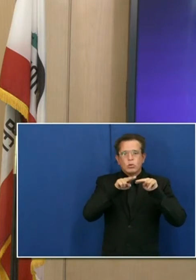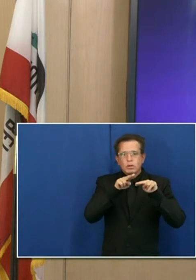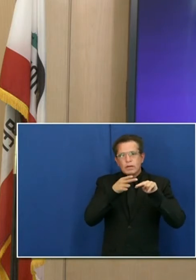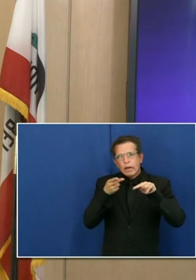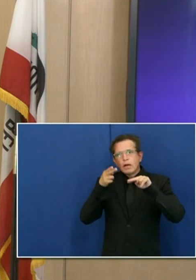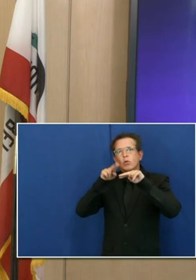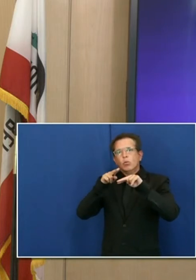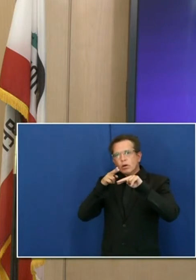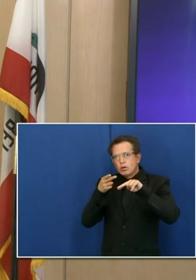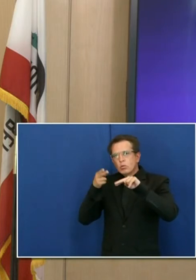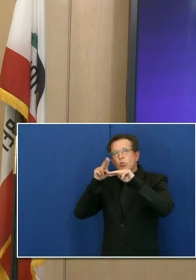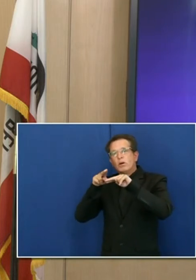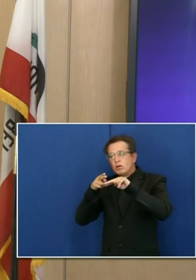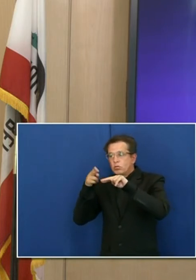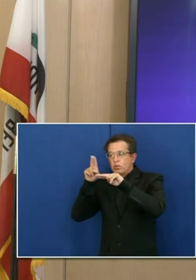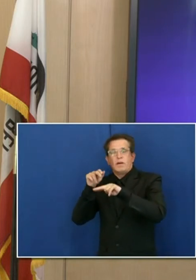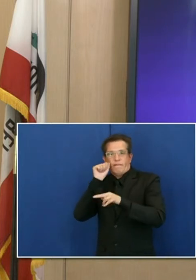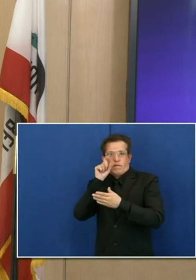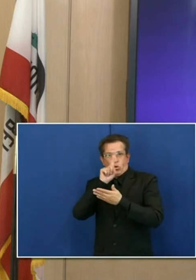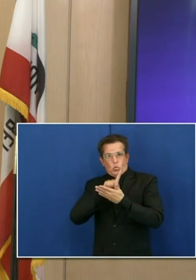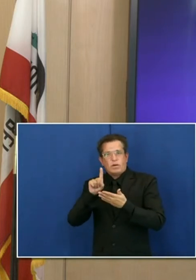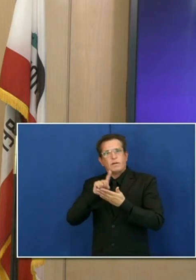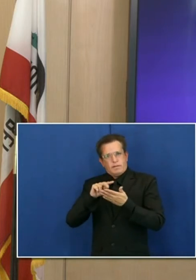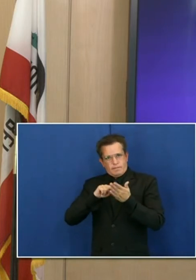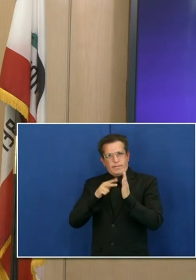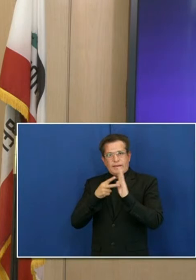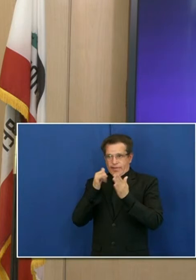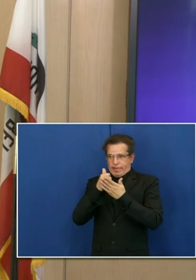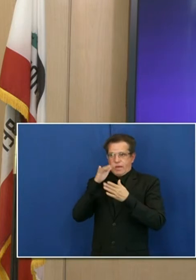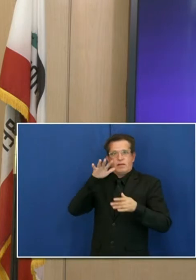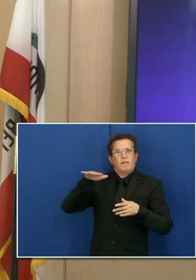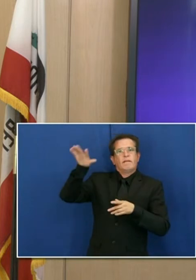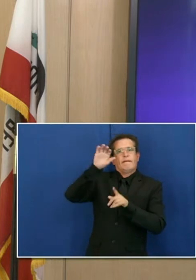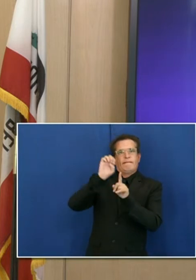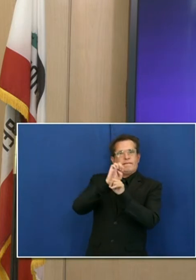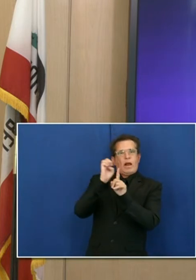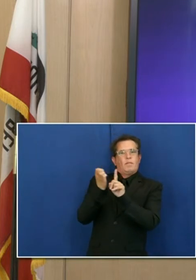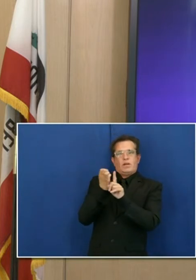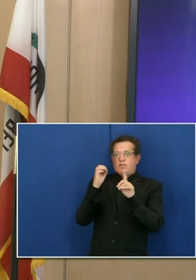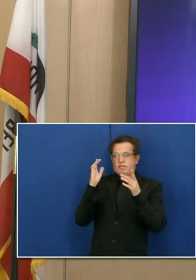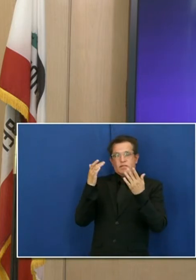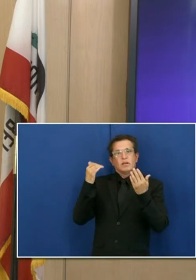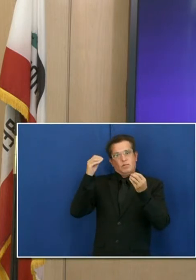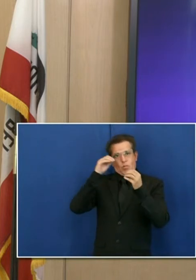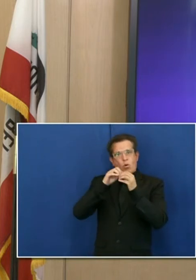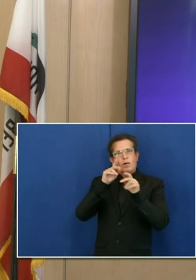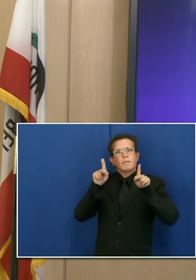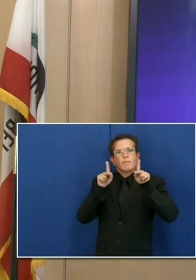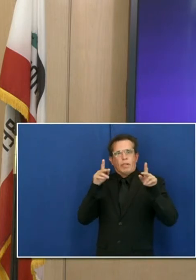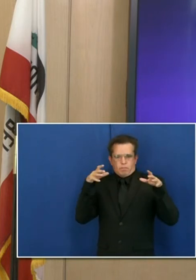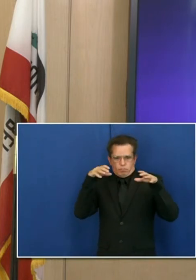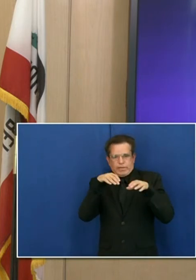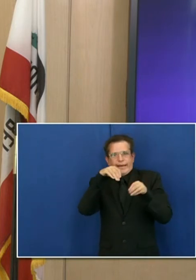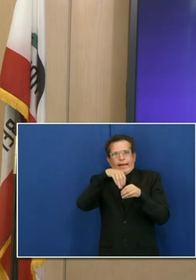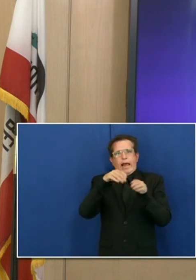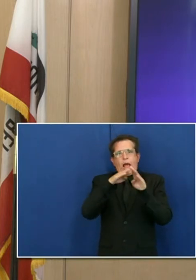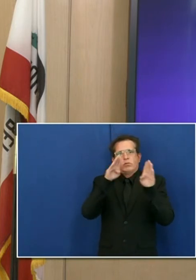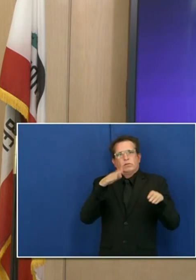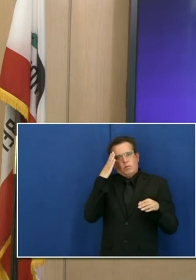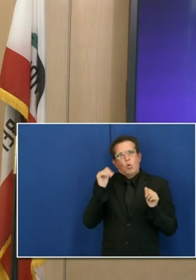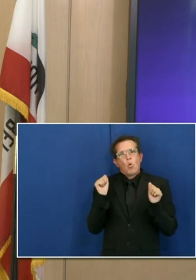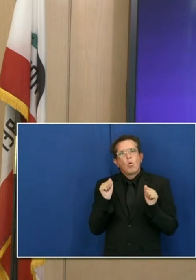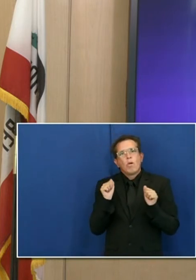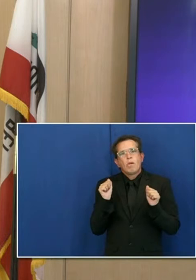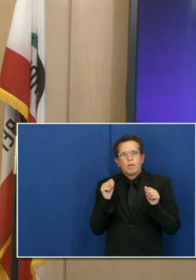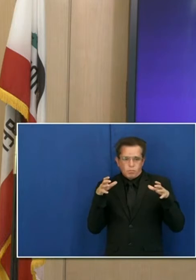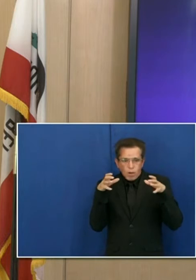that the environmental conditions are right. It's getting cooler in San Diego. People are spending more time indoors, and that people are